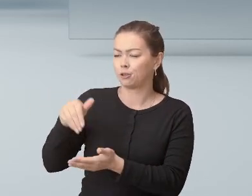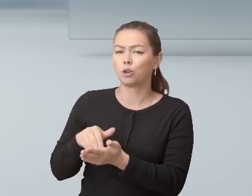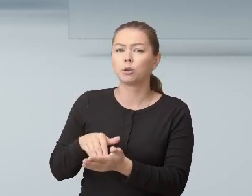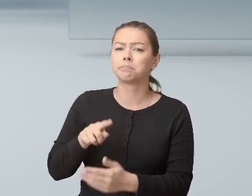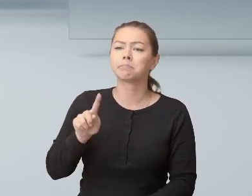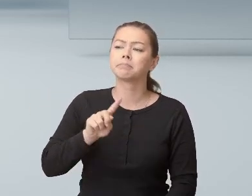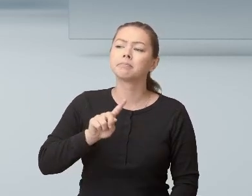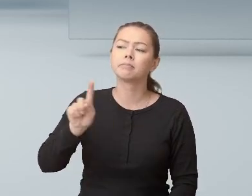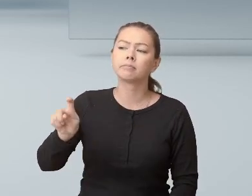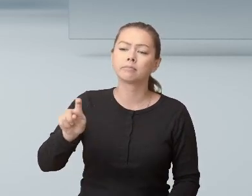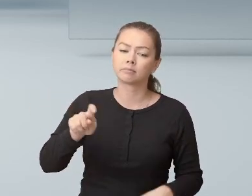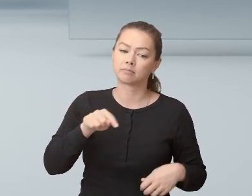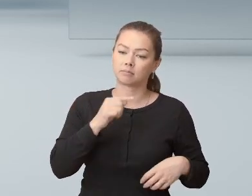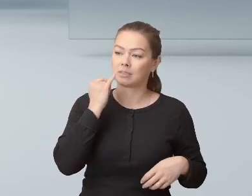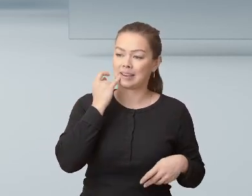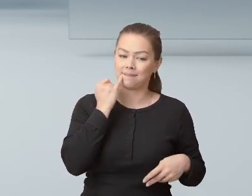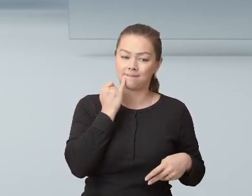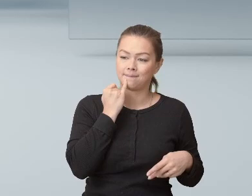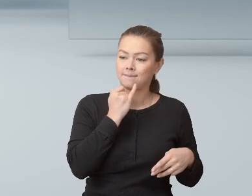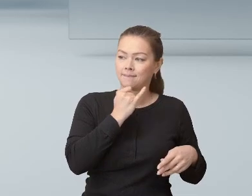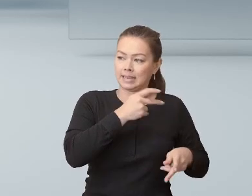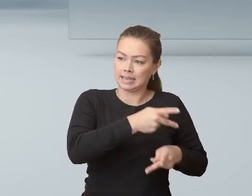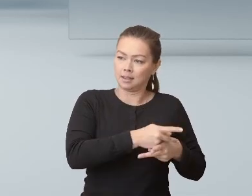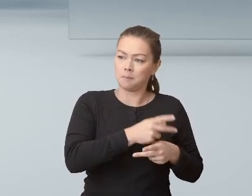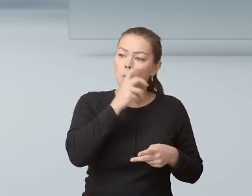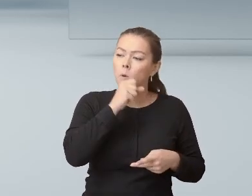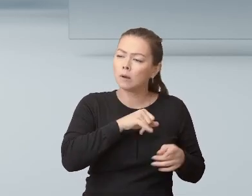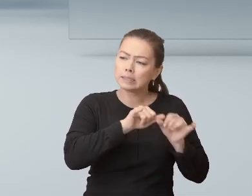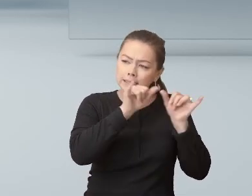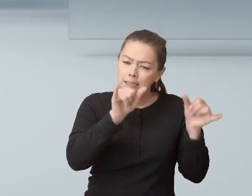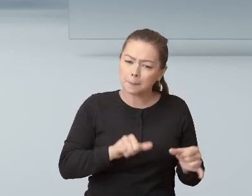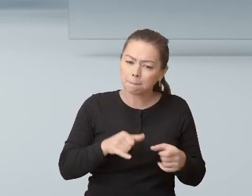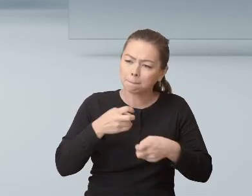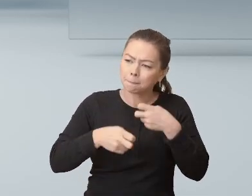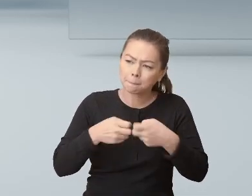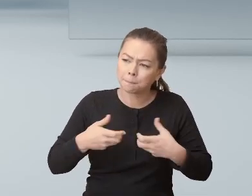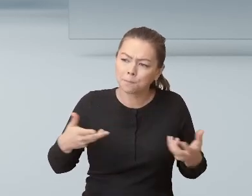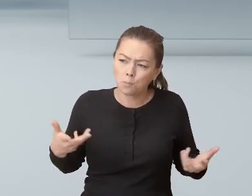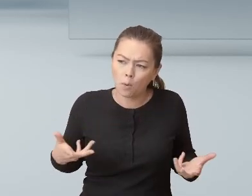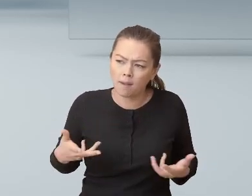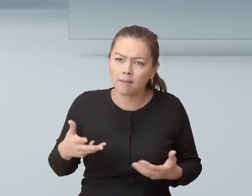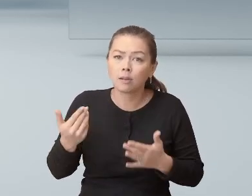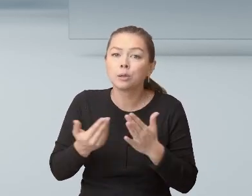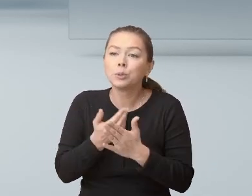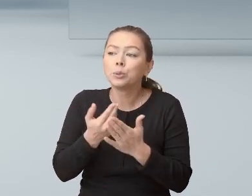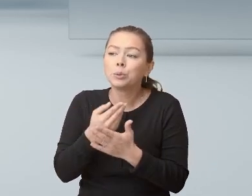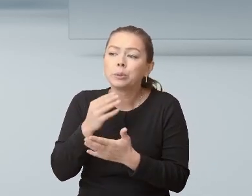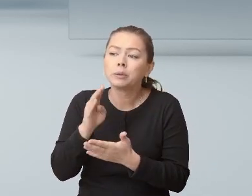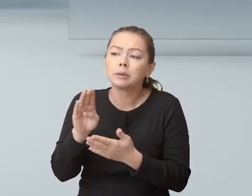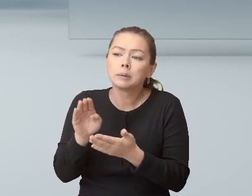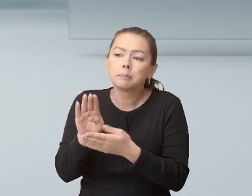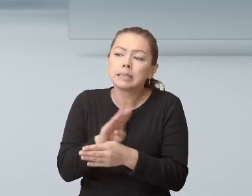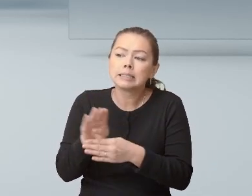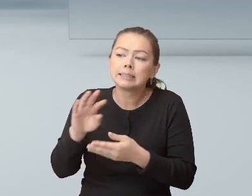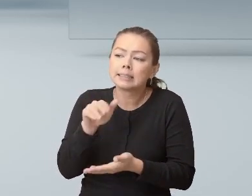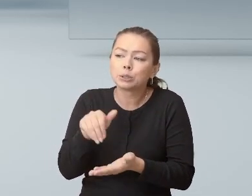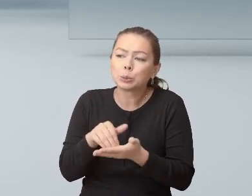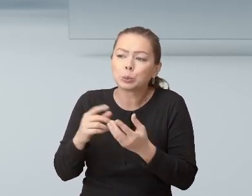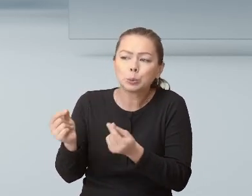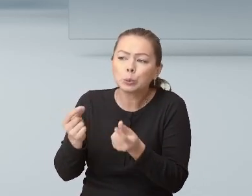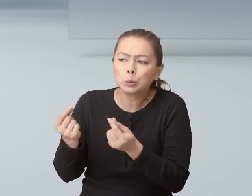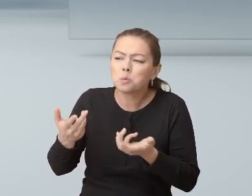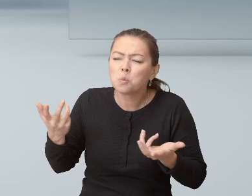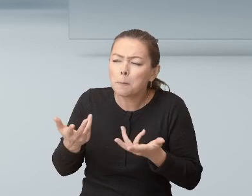it, like all the new stuff that comes out of Business Central? Like, what are these guys missing that are on these older systems? Yeah,